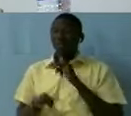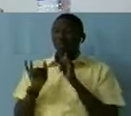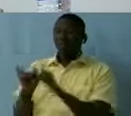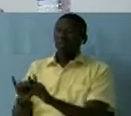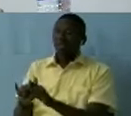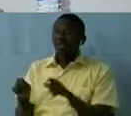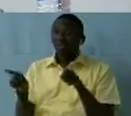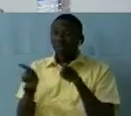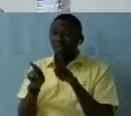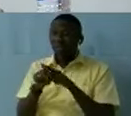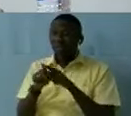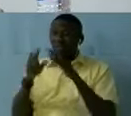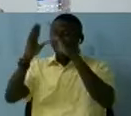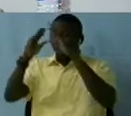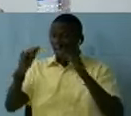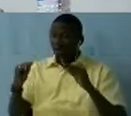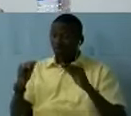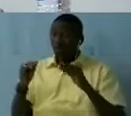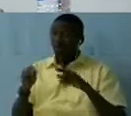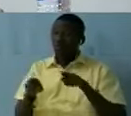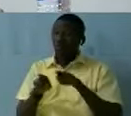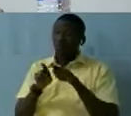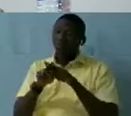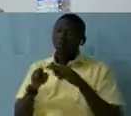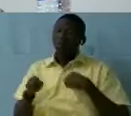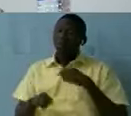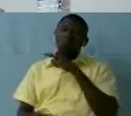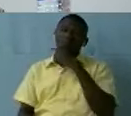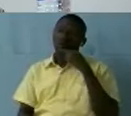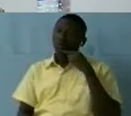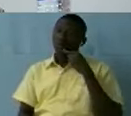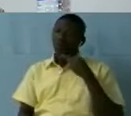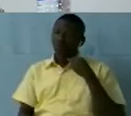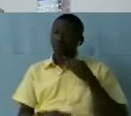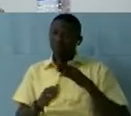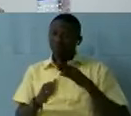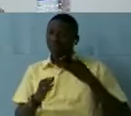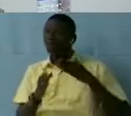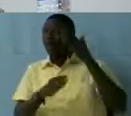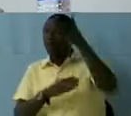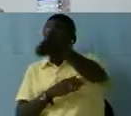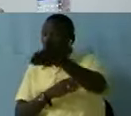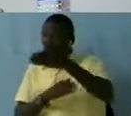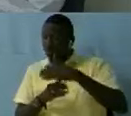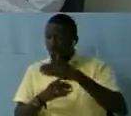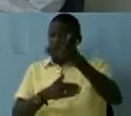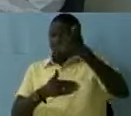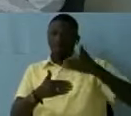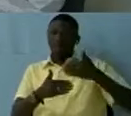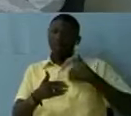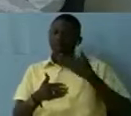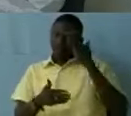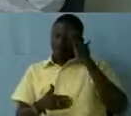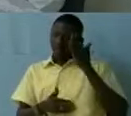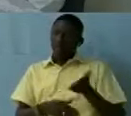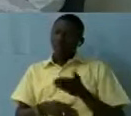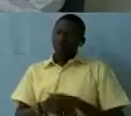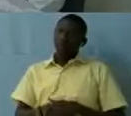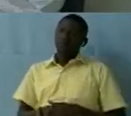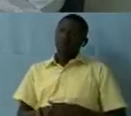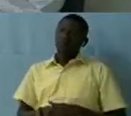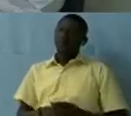my mother she was in the bedroom and I was at the sitting room for 2006 ngam sota ni muso ka